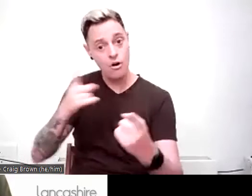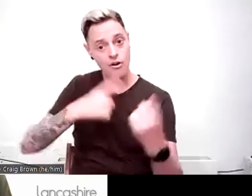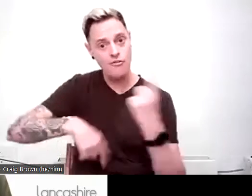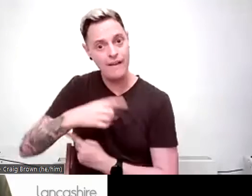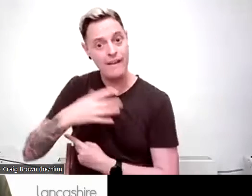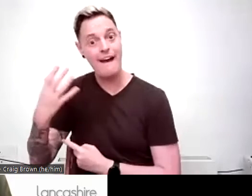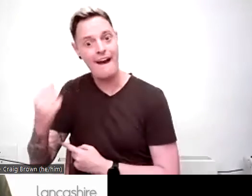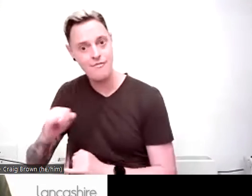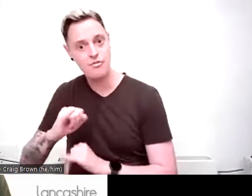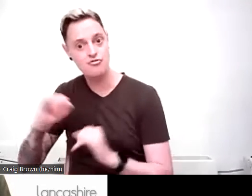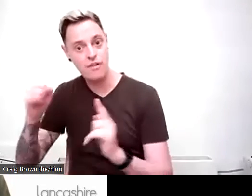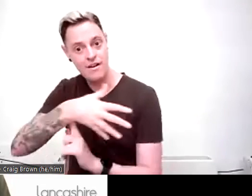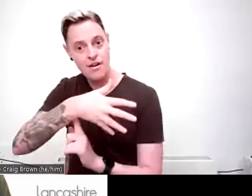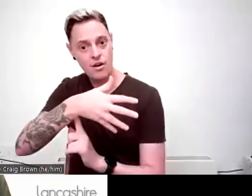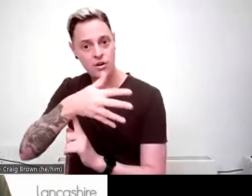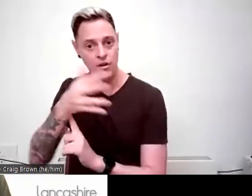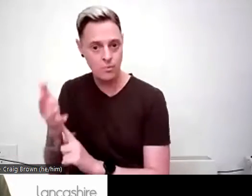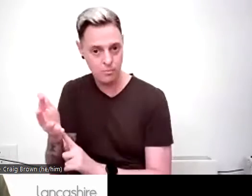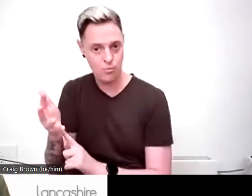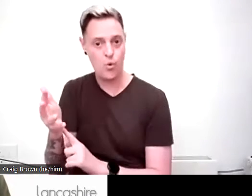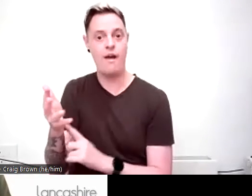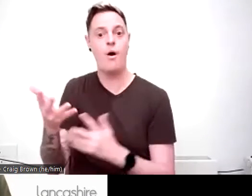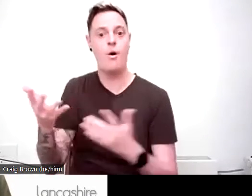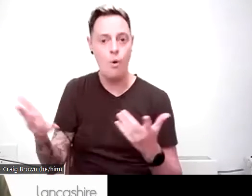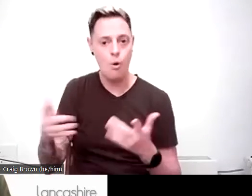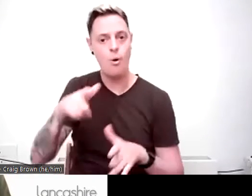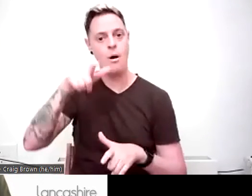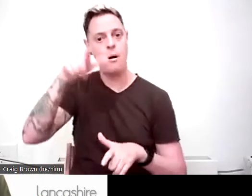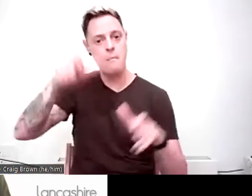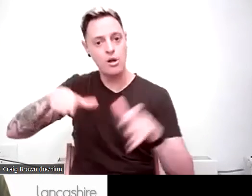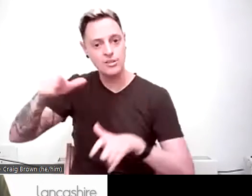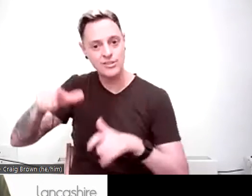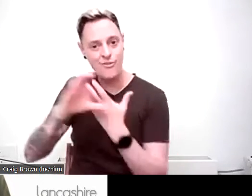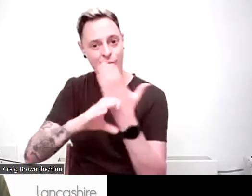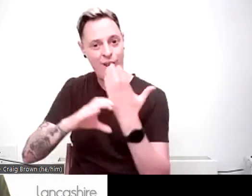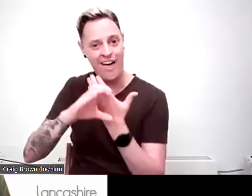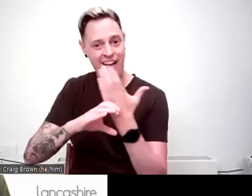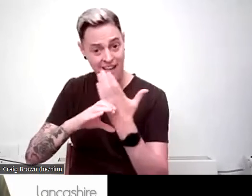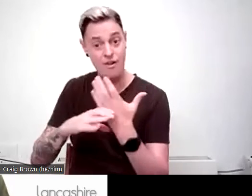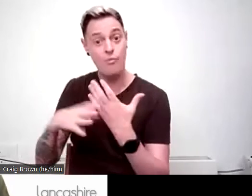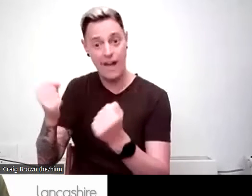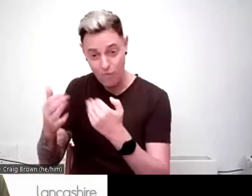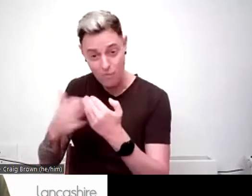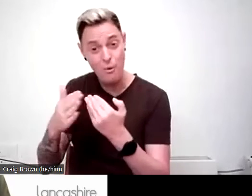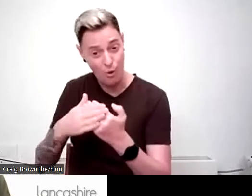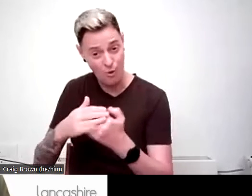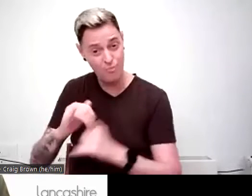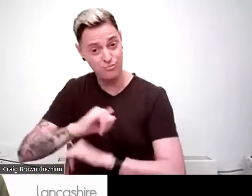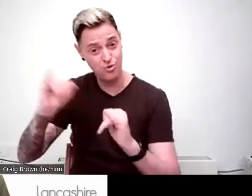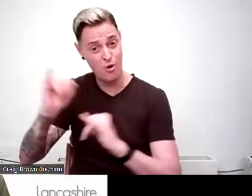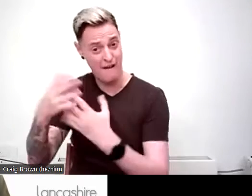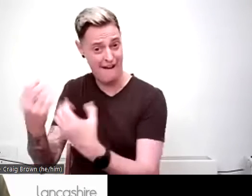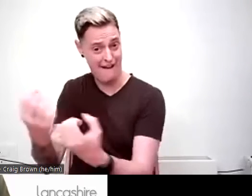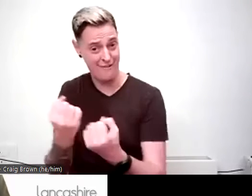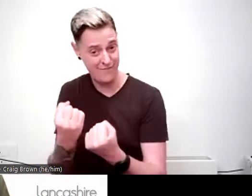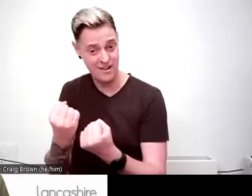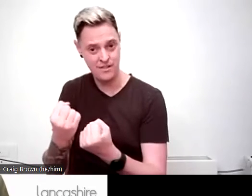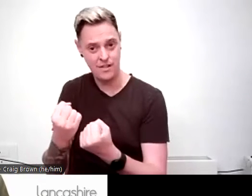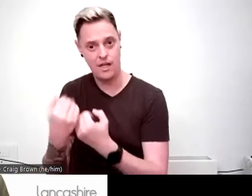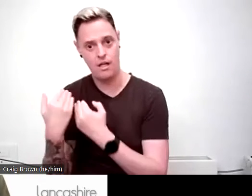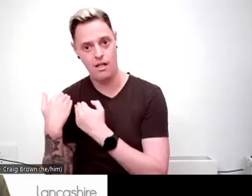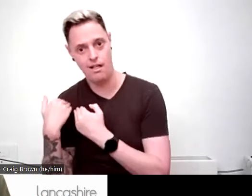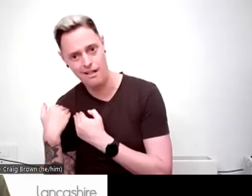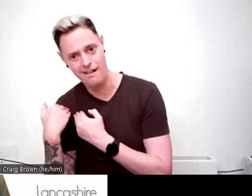it's a queer person, when it's a person of colour, because we have experienced more trauma. So that is kind of like one of the